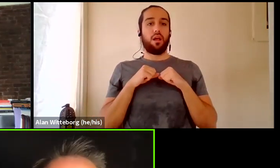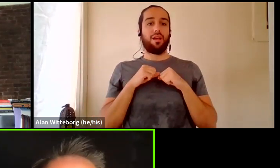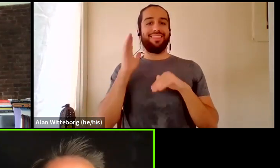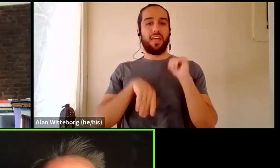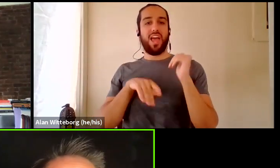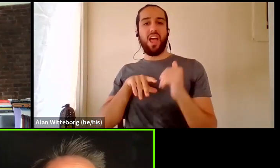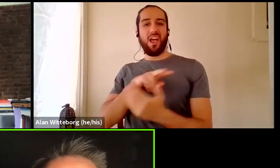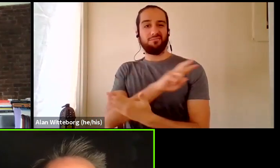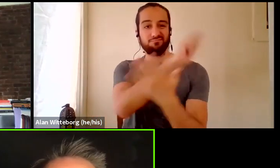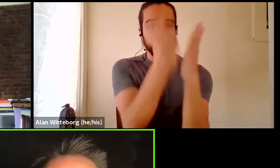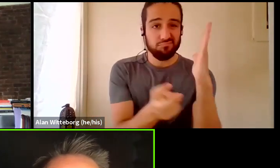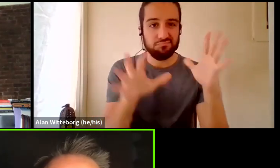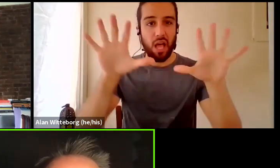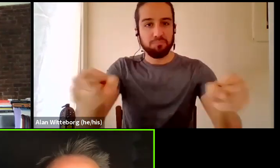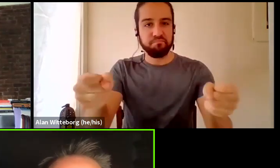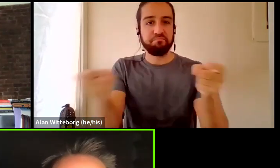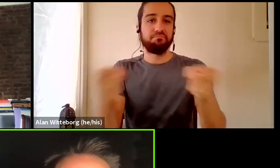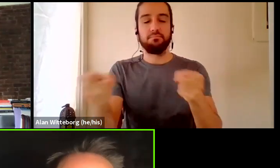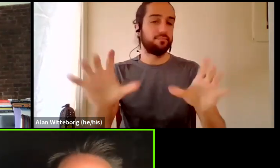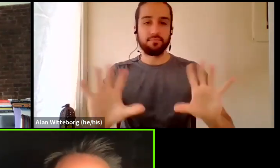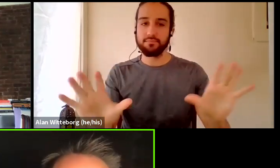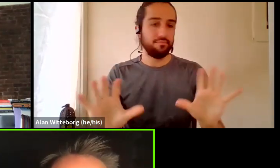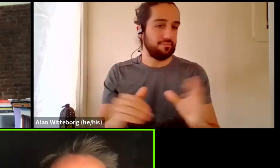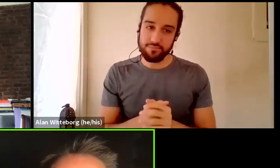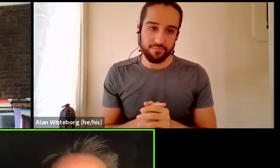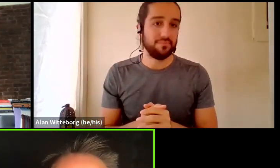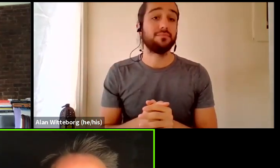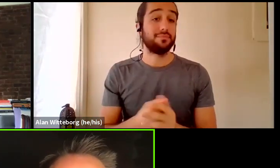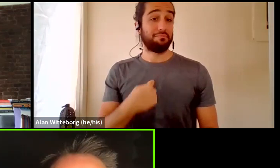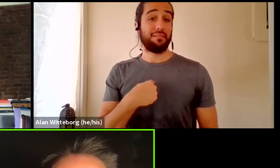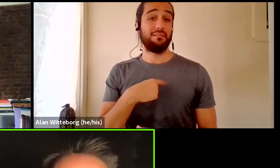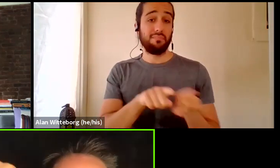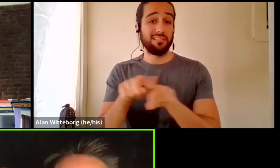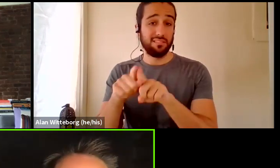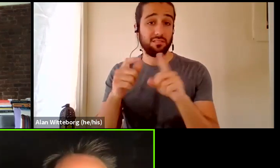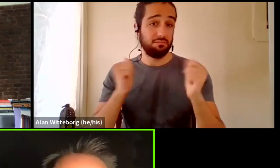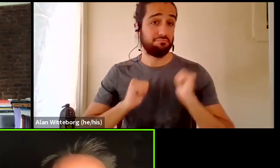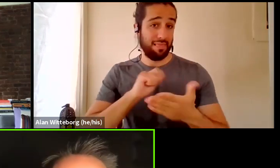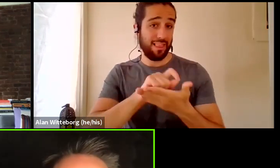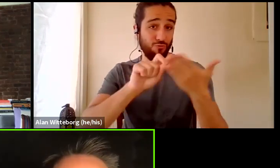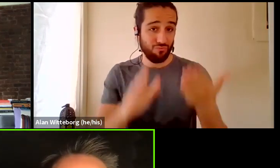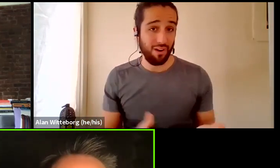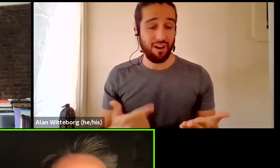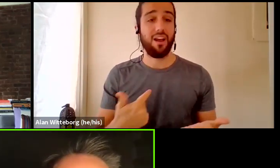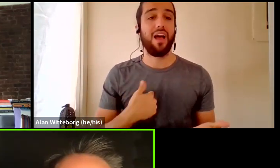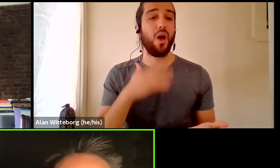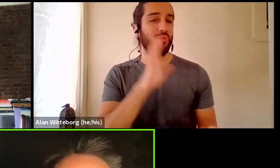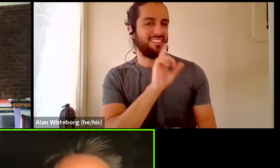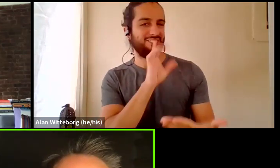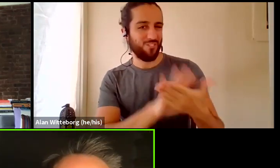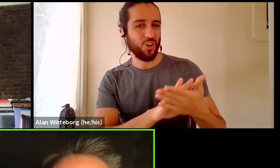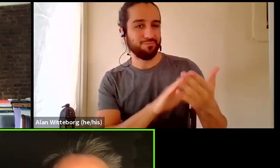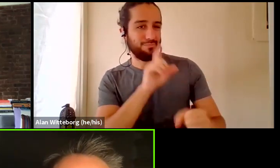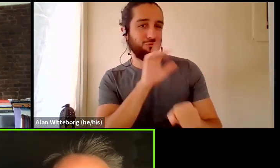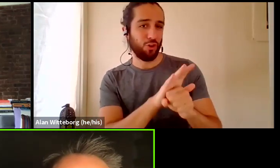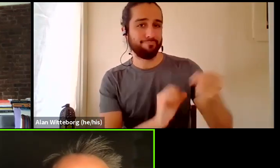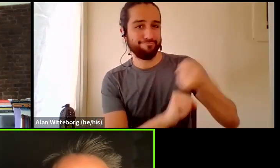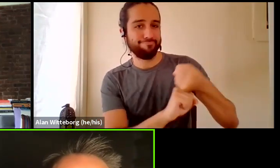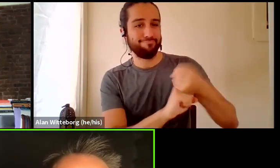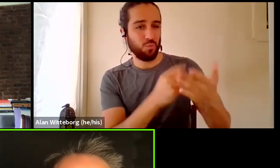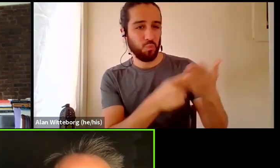in and taking over, you know? Mm-hmm. And I love, for me as a playwright, I think I wanna affirm something you said, is that I listen